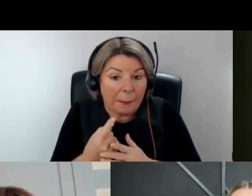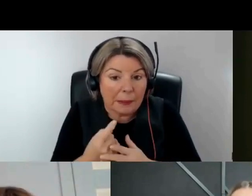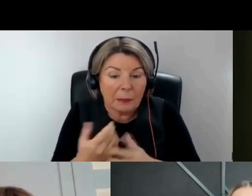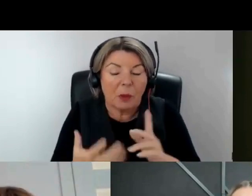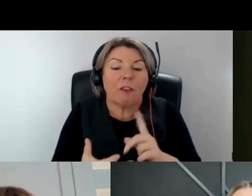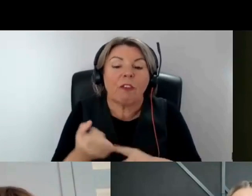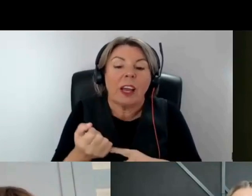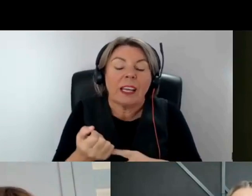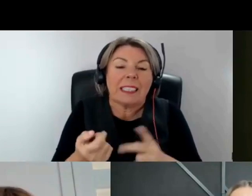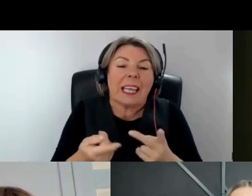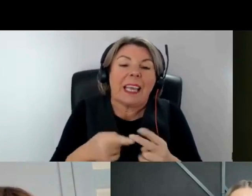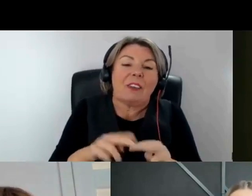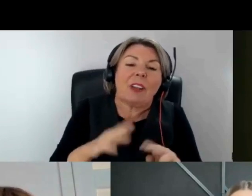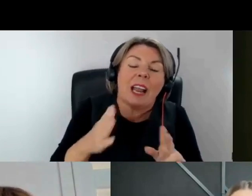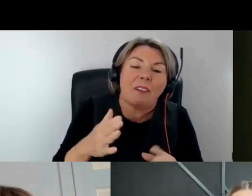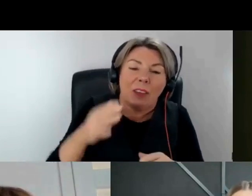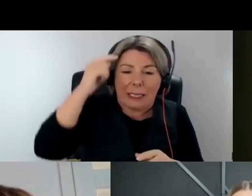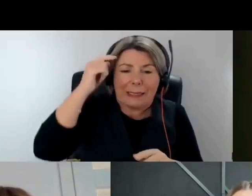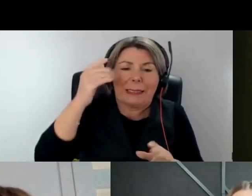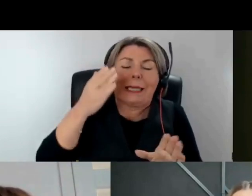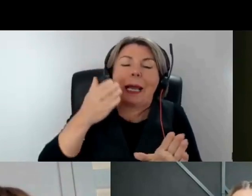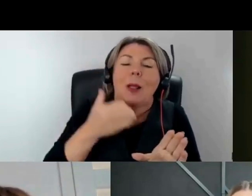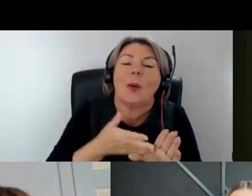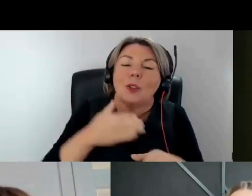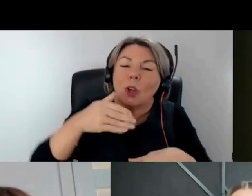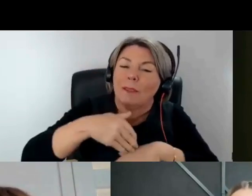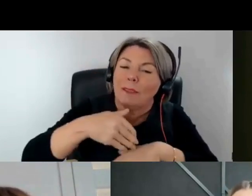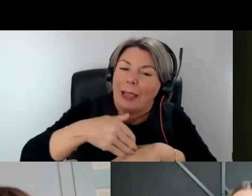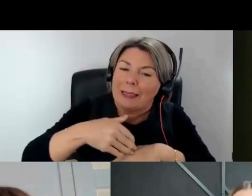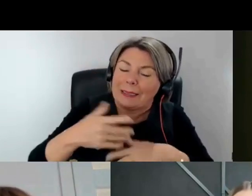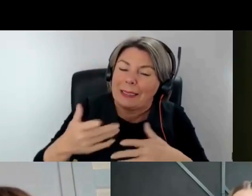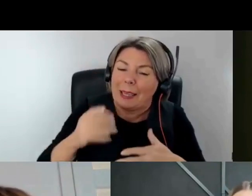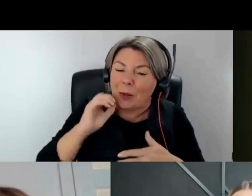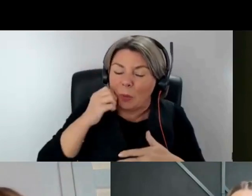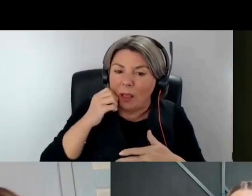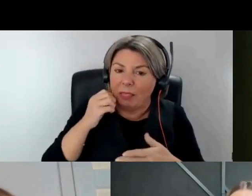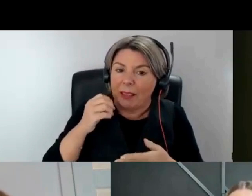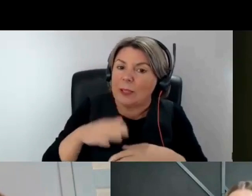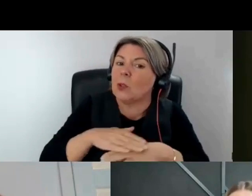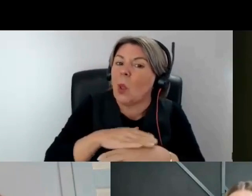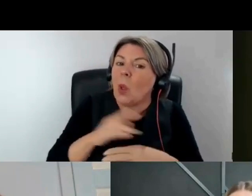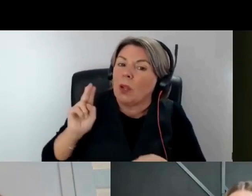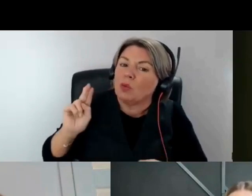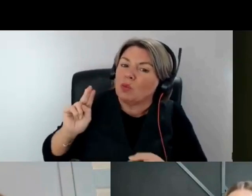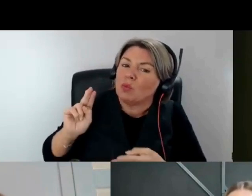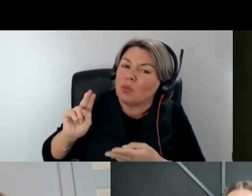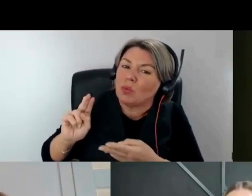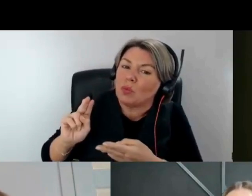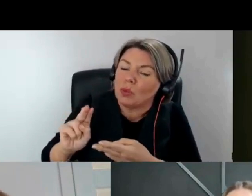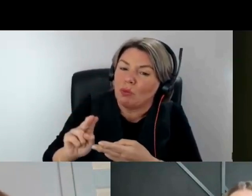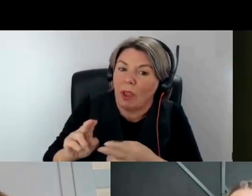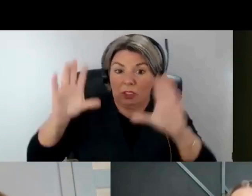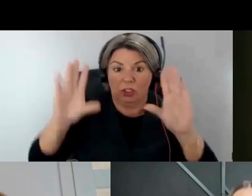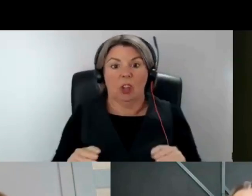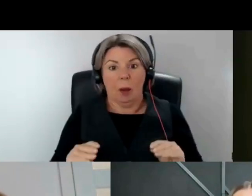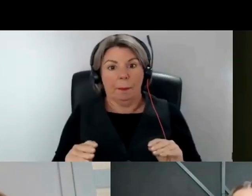find, even if it's more of a psychological effect, I think you'd be better to slowly reduce it down rather than just suddenly stop it. But it's